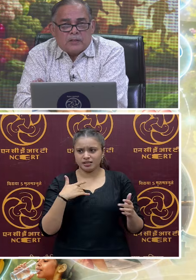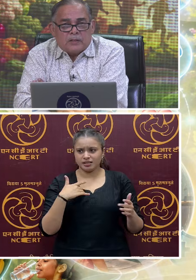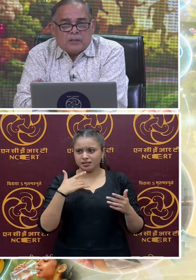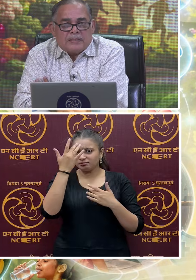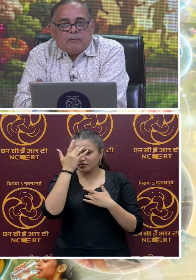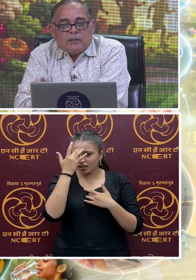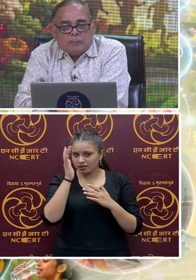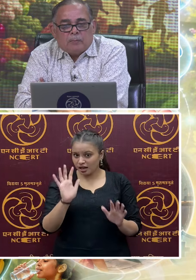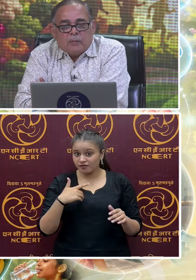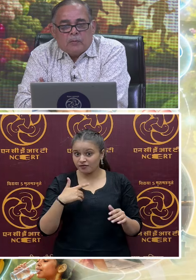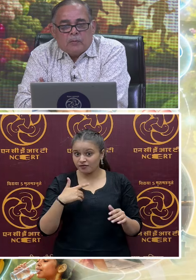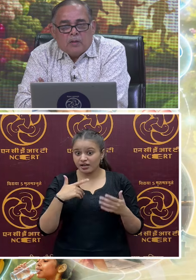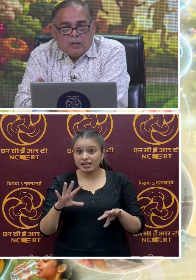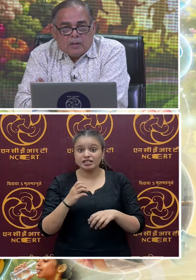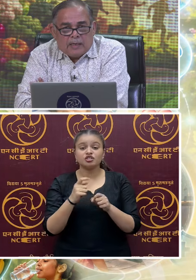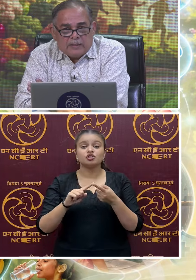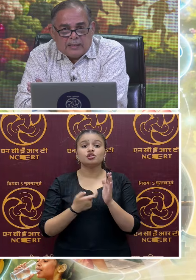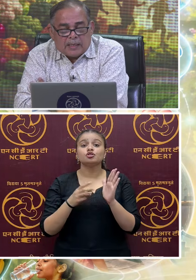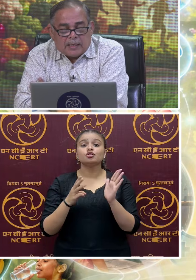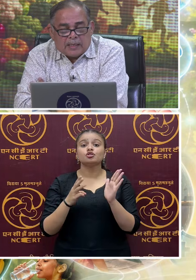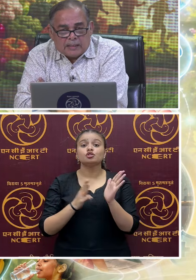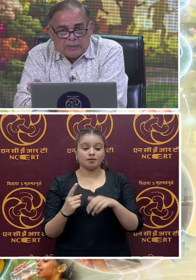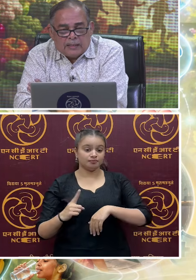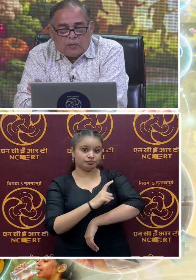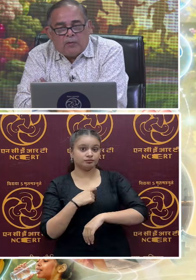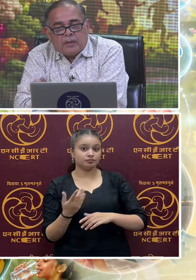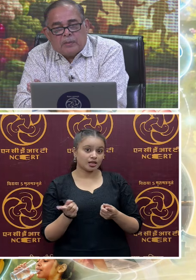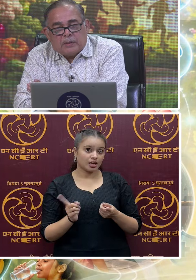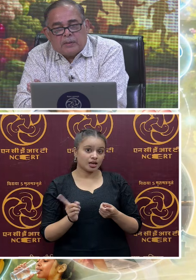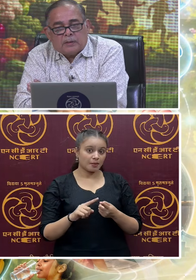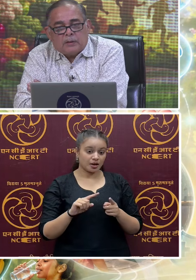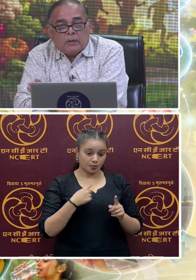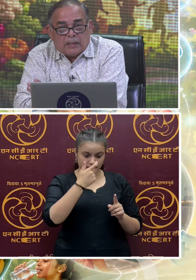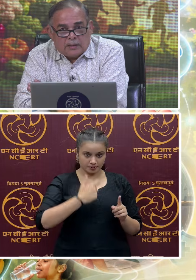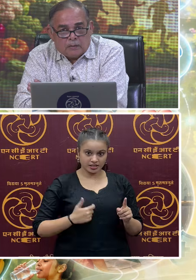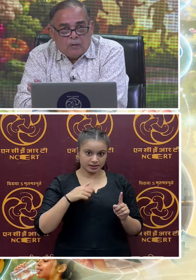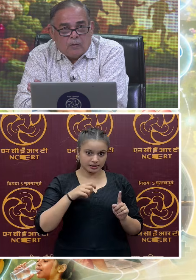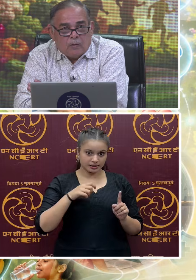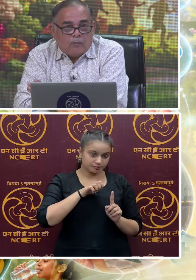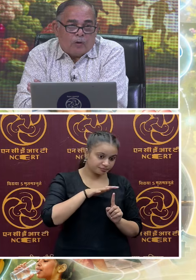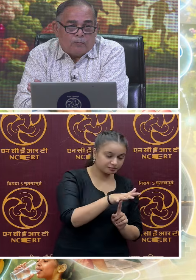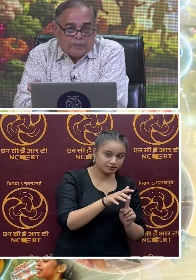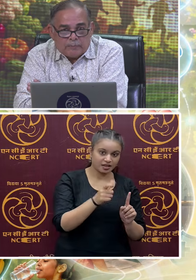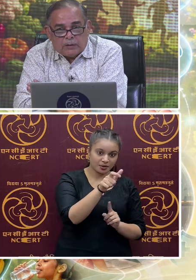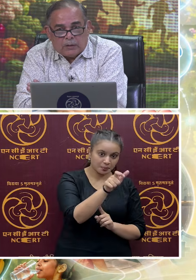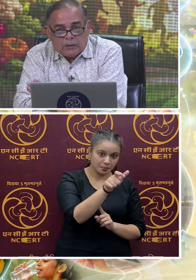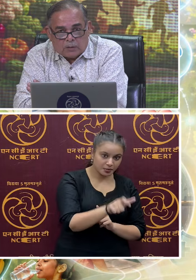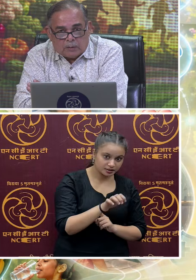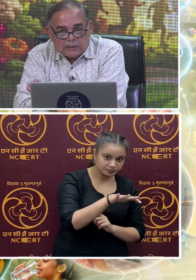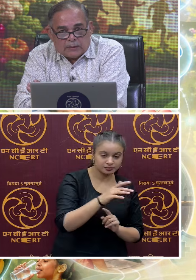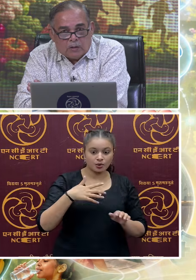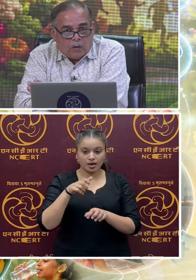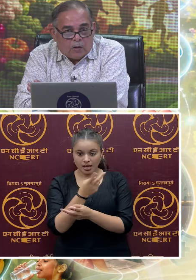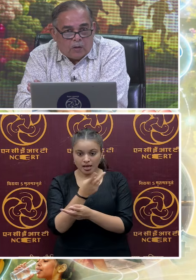by a specific germ and which get transmitted from one person to another, or from animal to